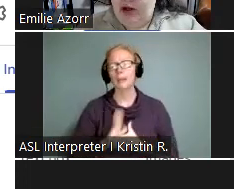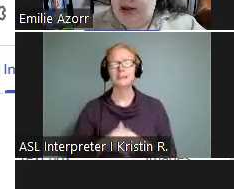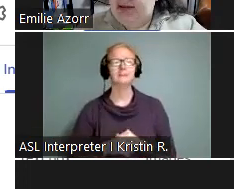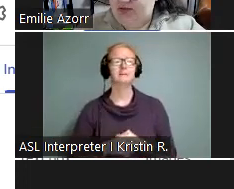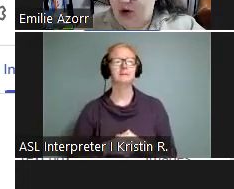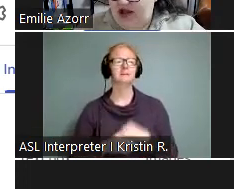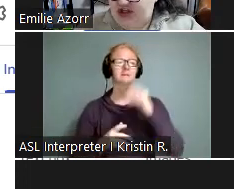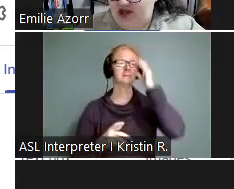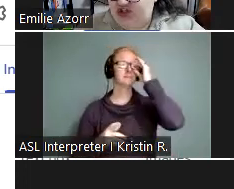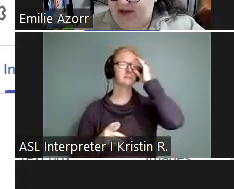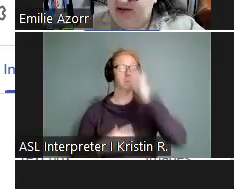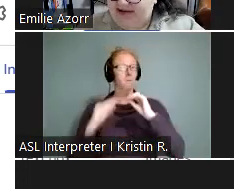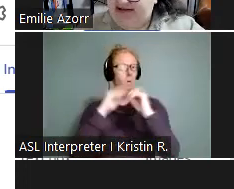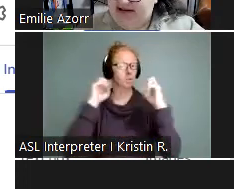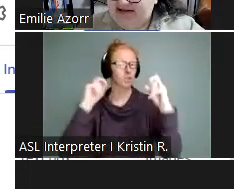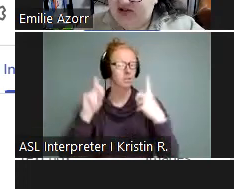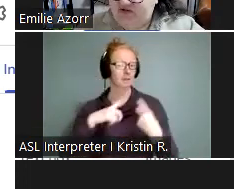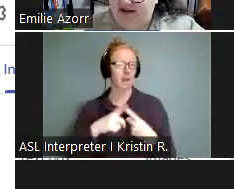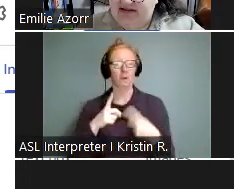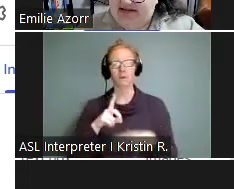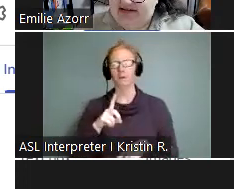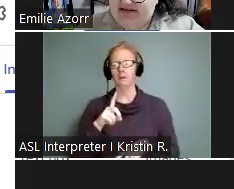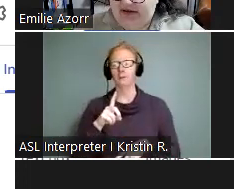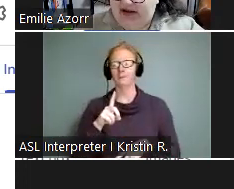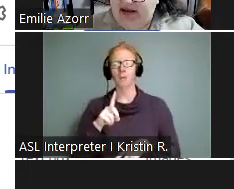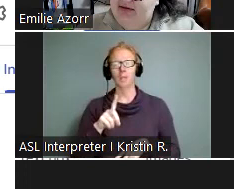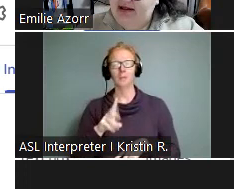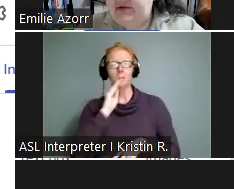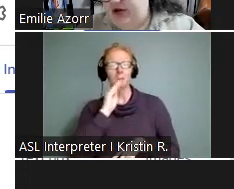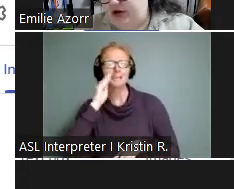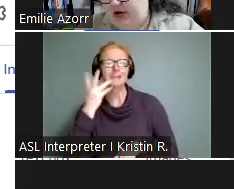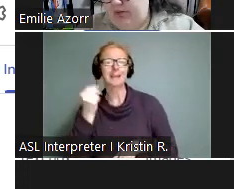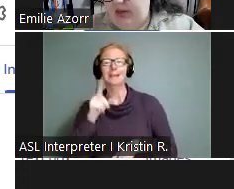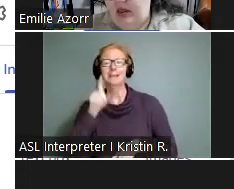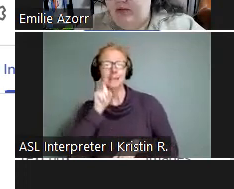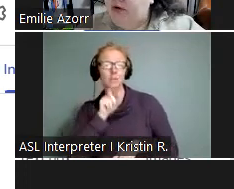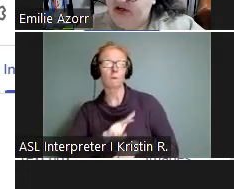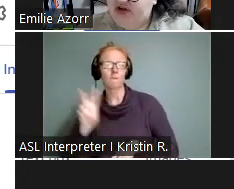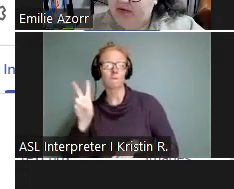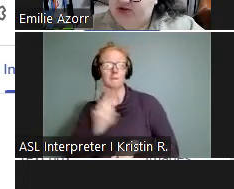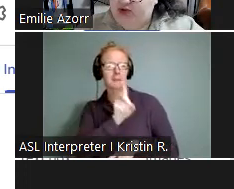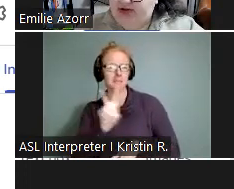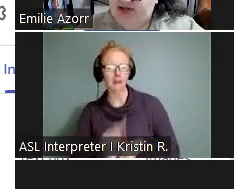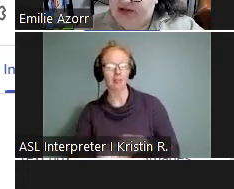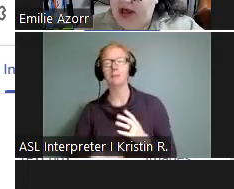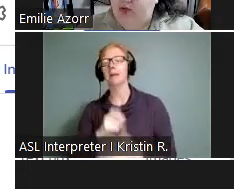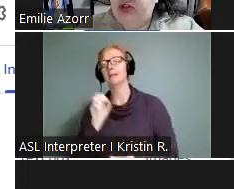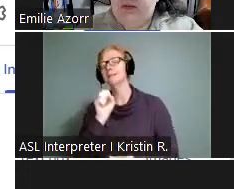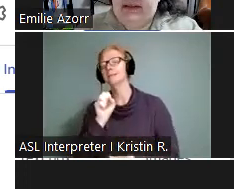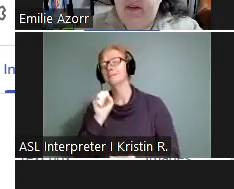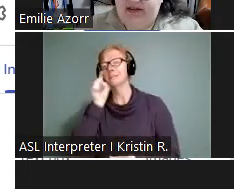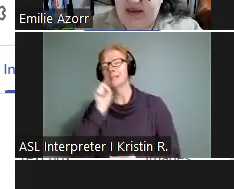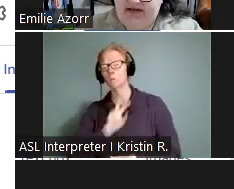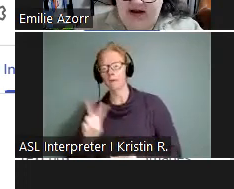Maybe you want to get some more education about domestic and sexual violence and disability. That's where you'd go. But we're going to start with tools,